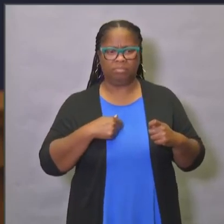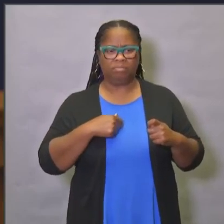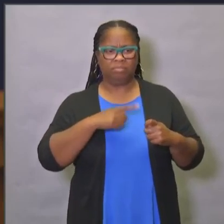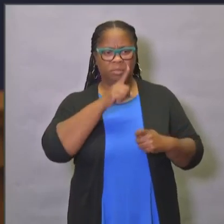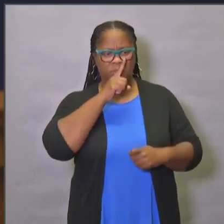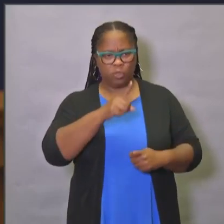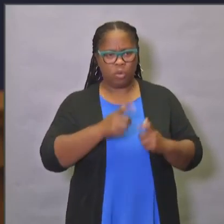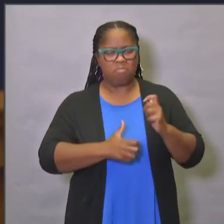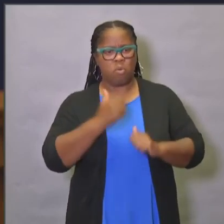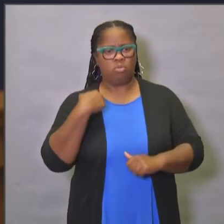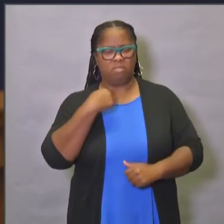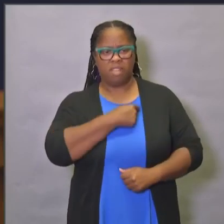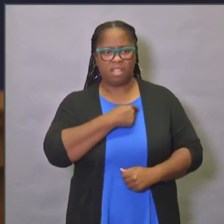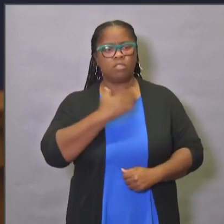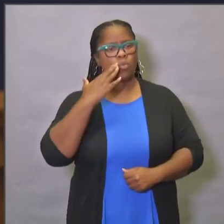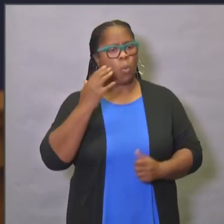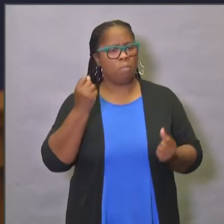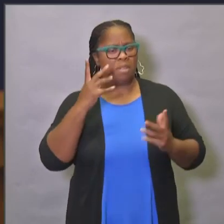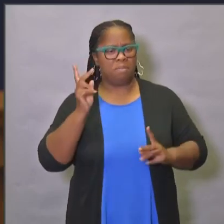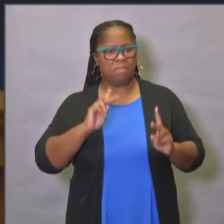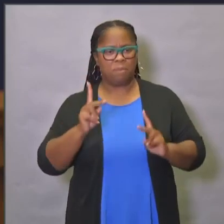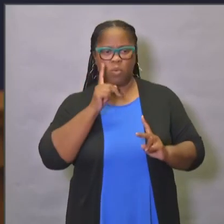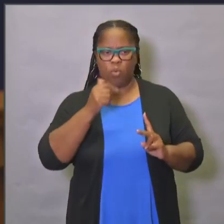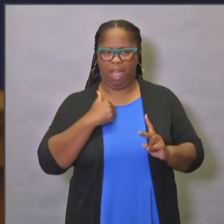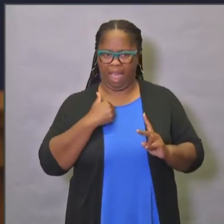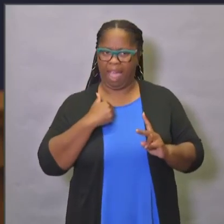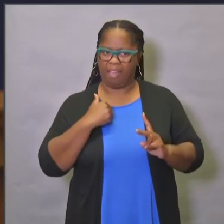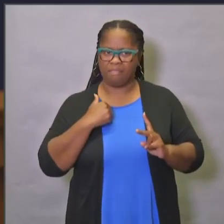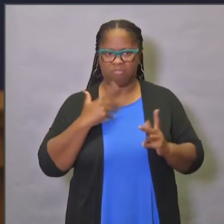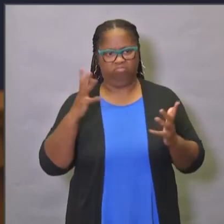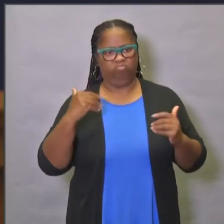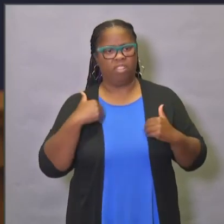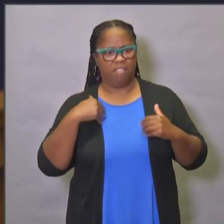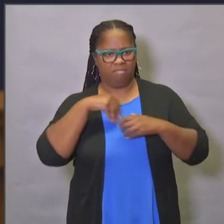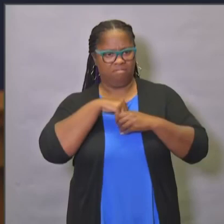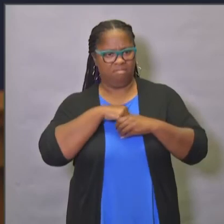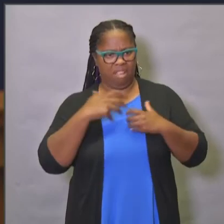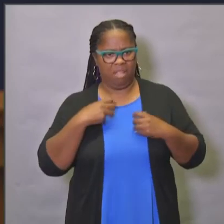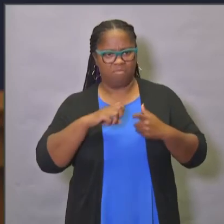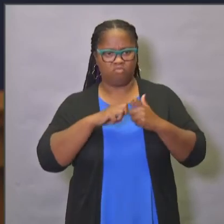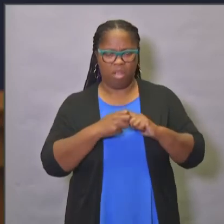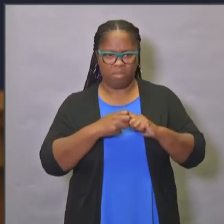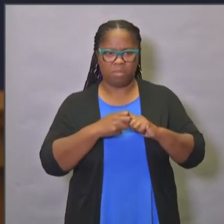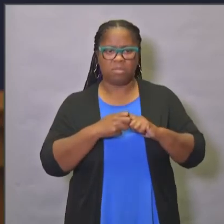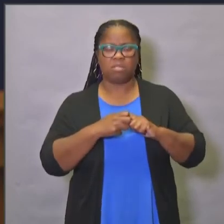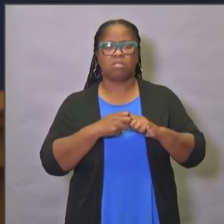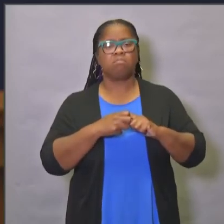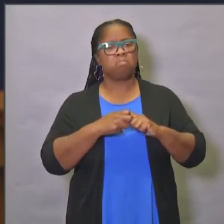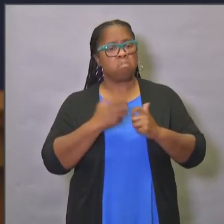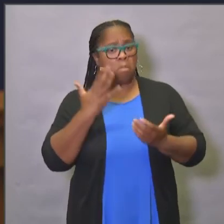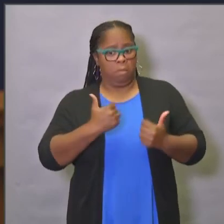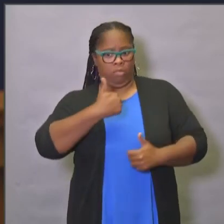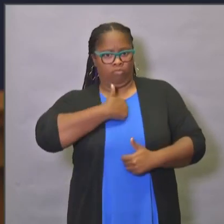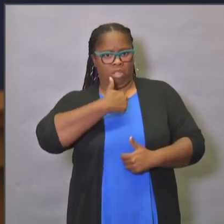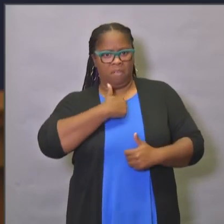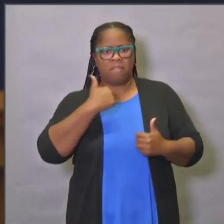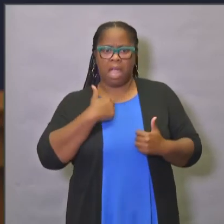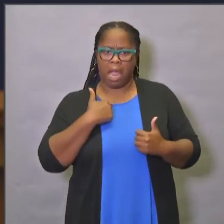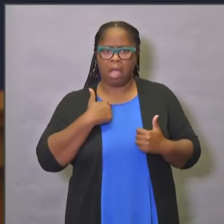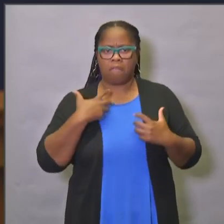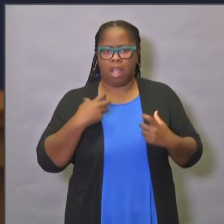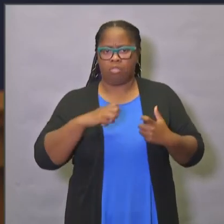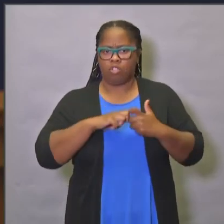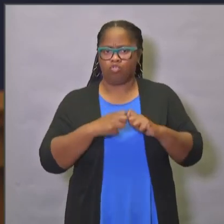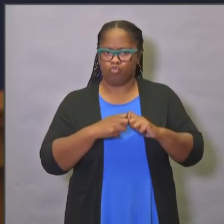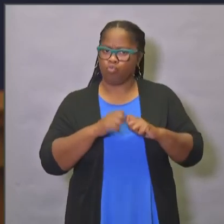know many people who have underlying health conditions, and we ourselves may have these fairly common health issues. These are